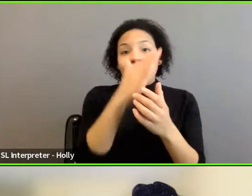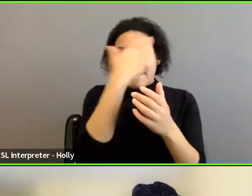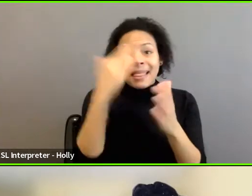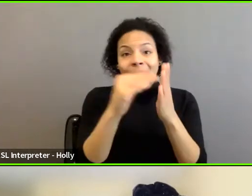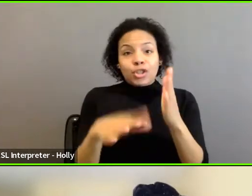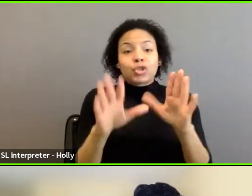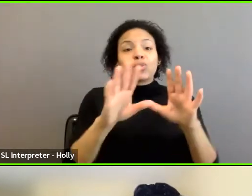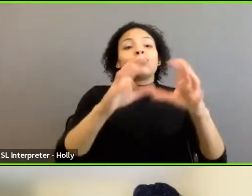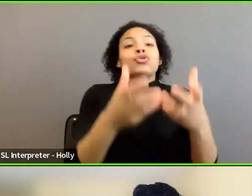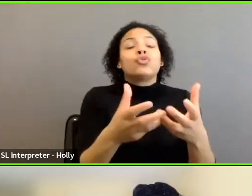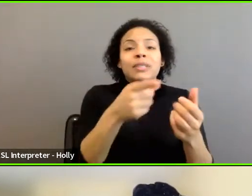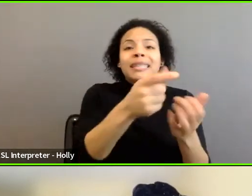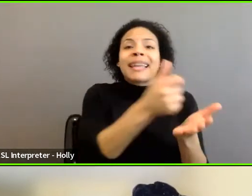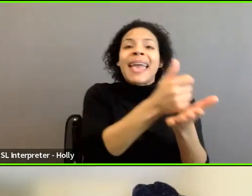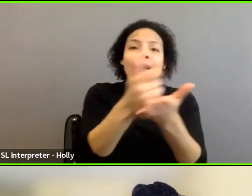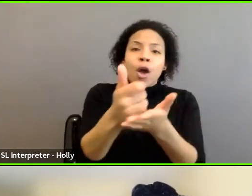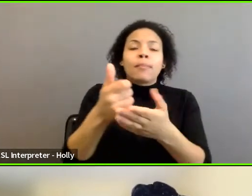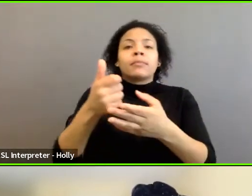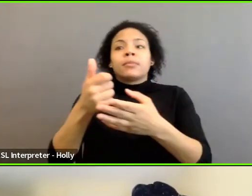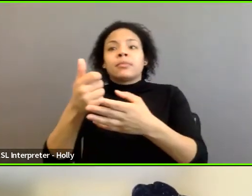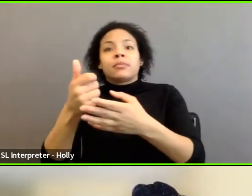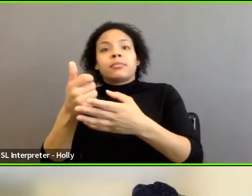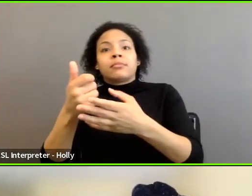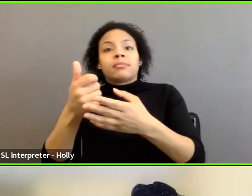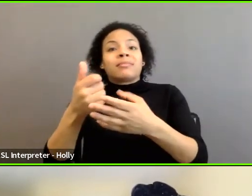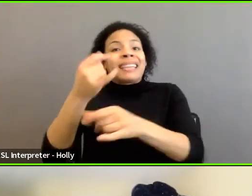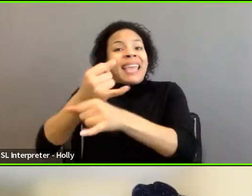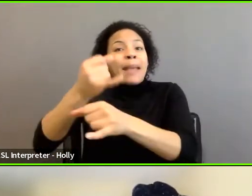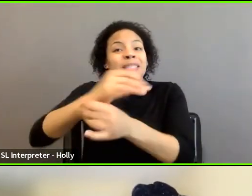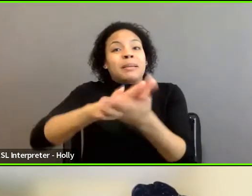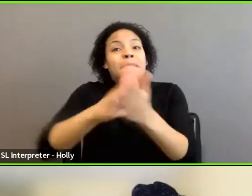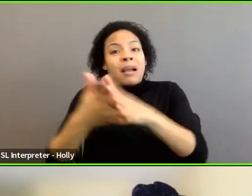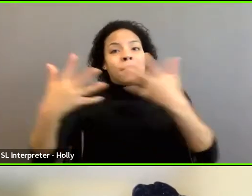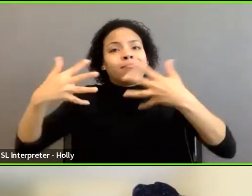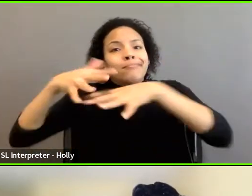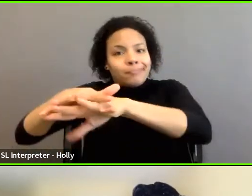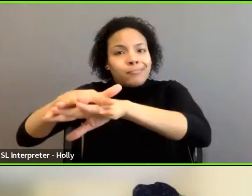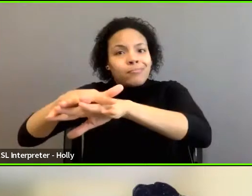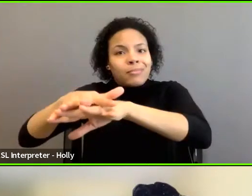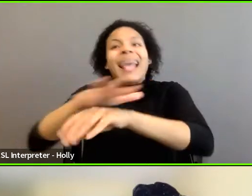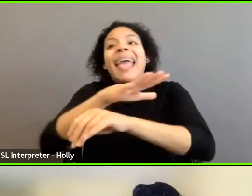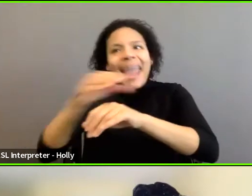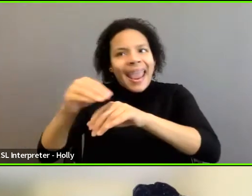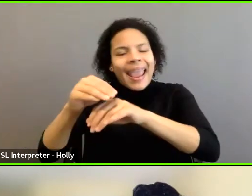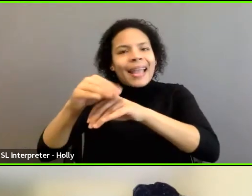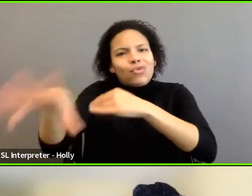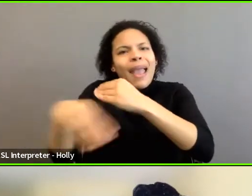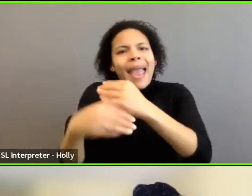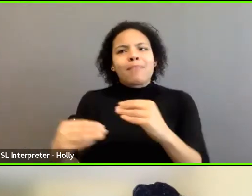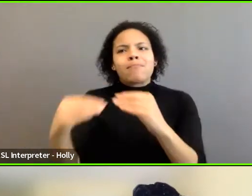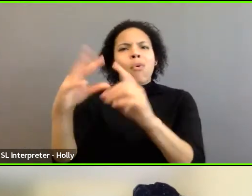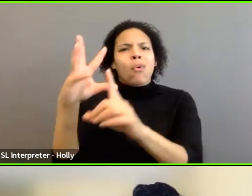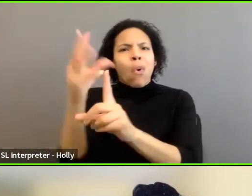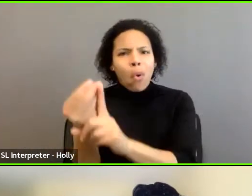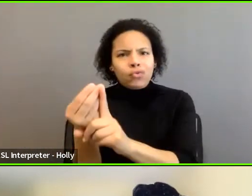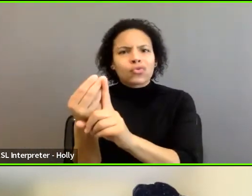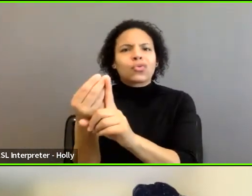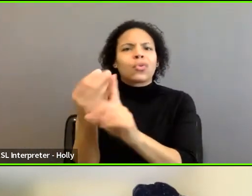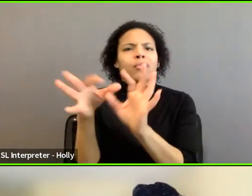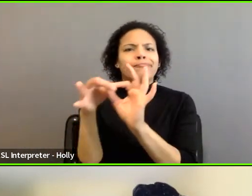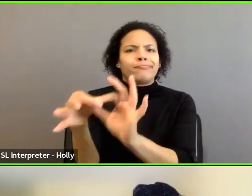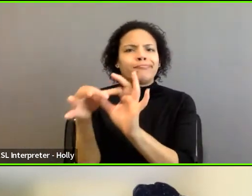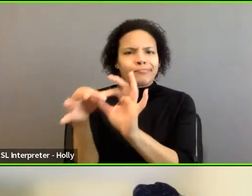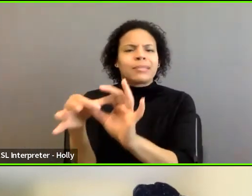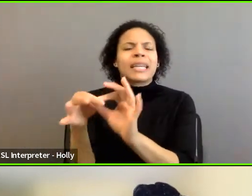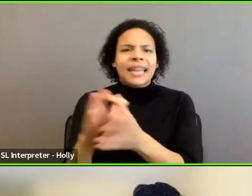to culturally relevant interests. So as an example, in Washington, I believe the